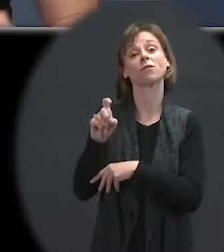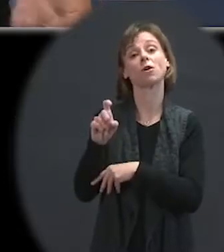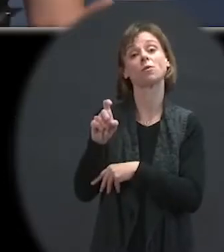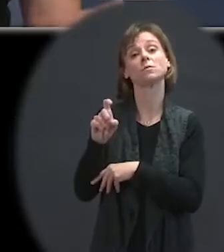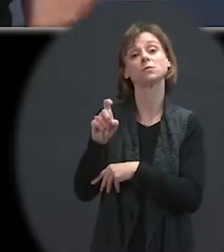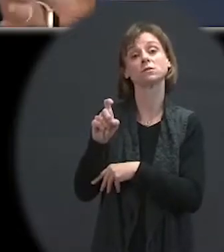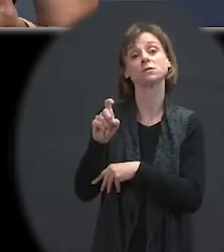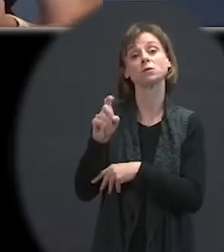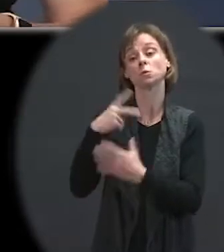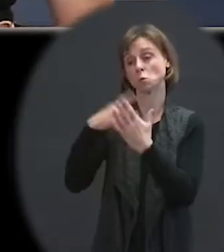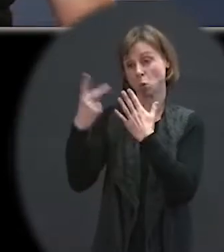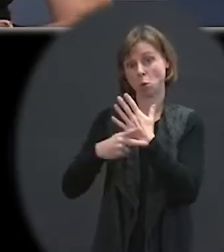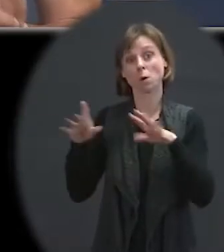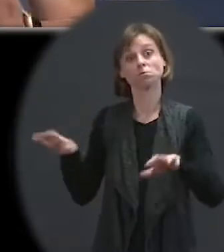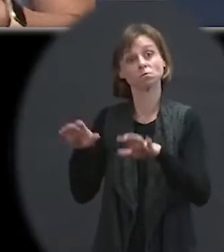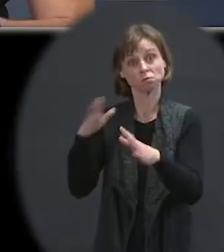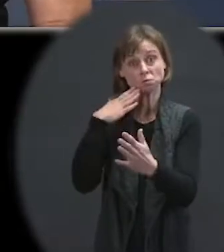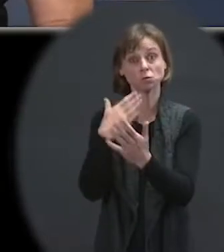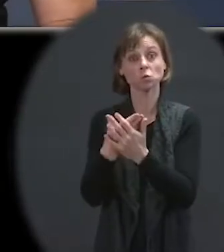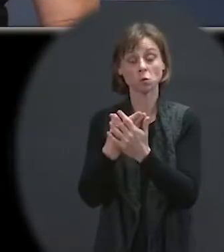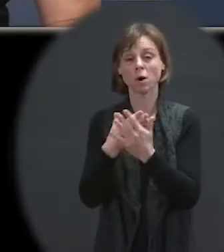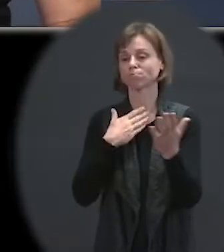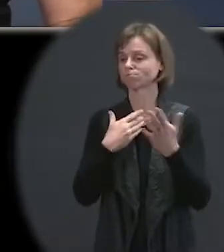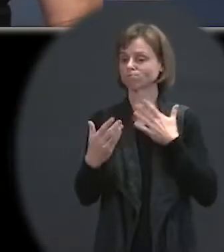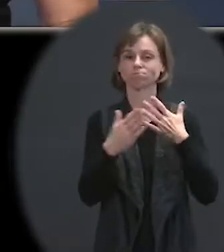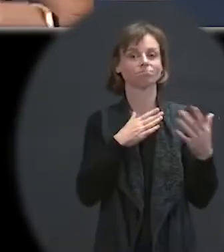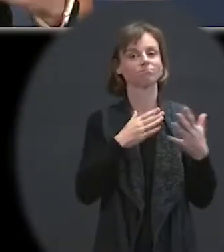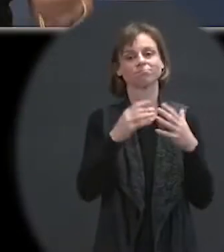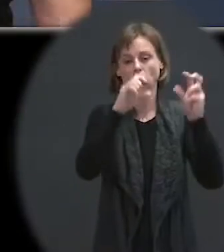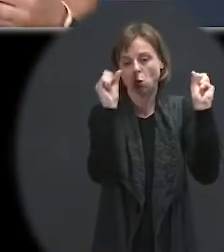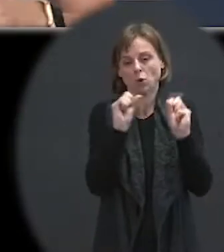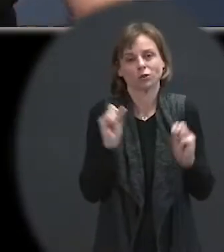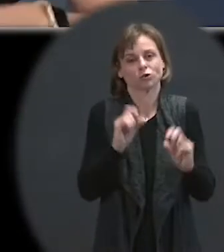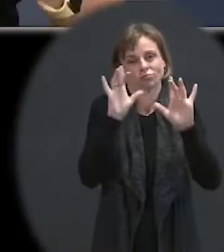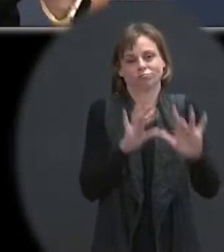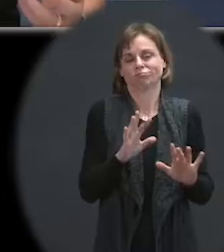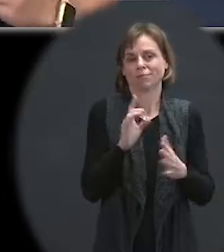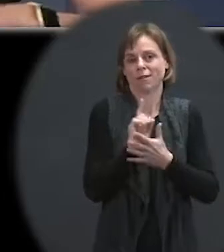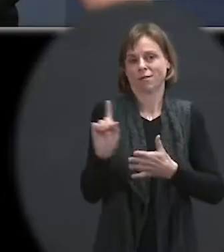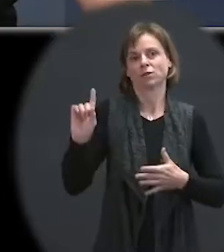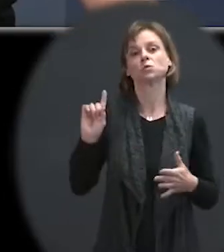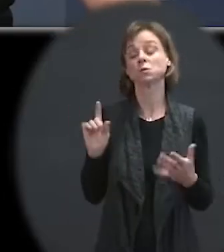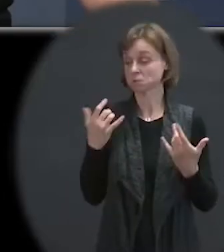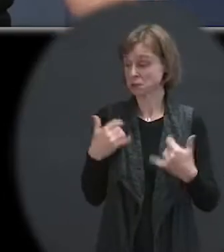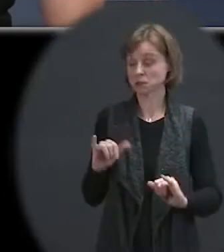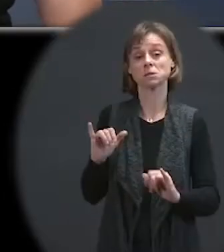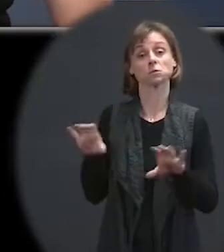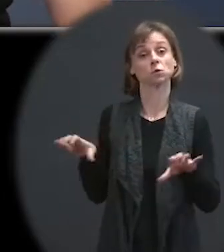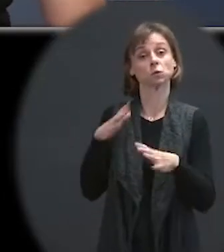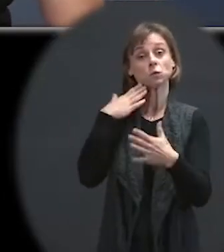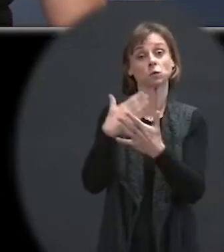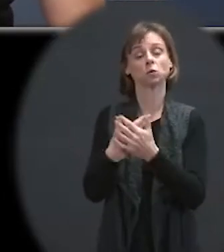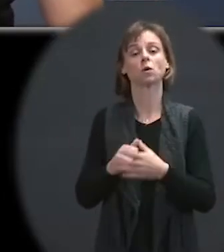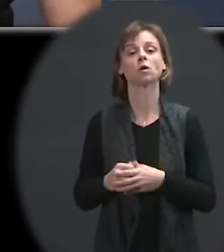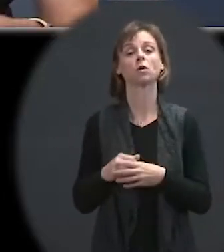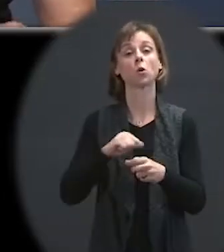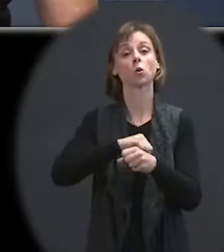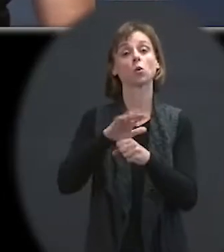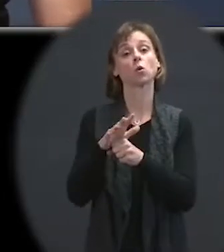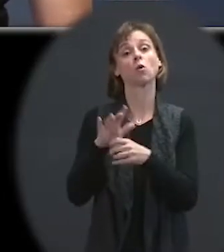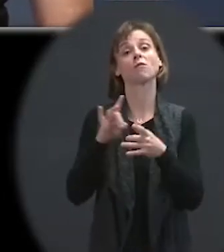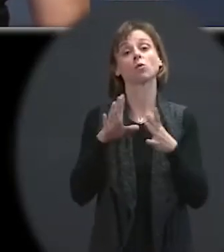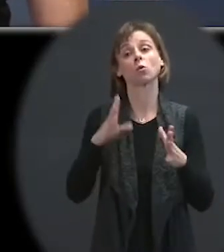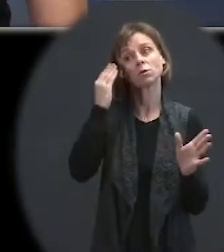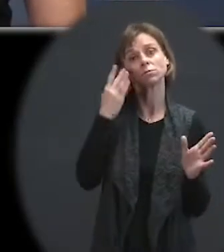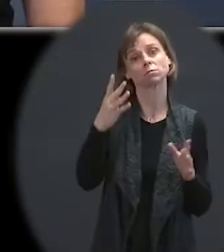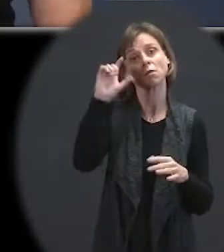We announced last week an increase of 1 to 2 million doses, and our COVID coordinator, Jeff Zients, conveyed to the governors